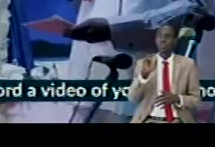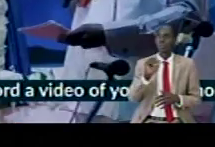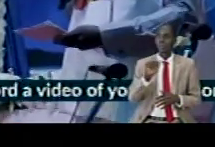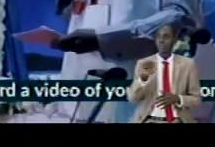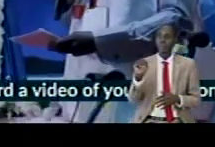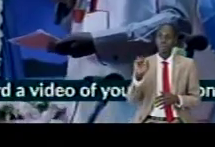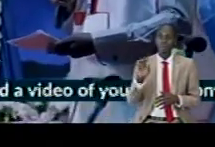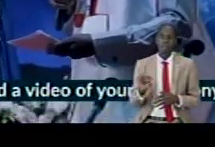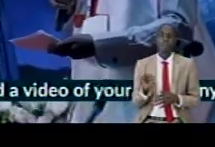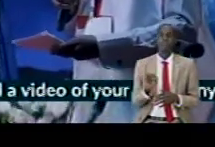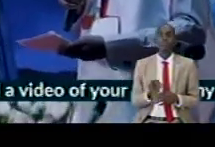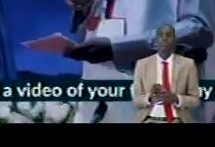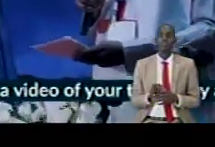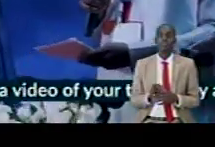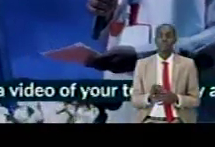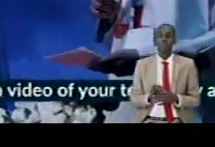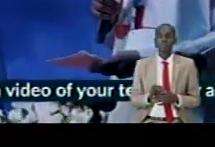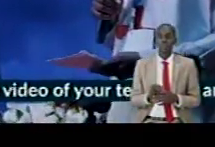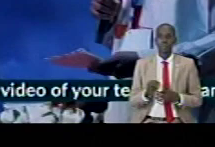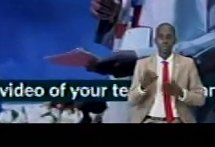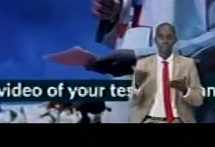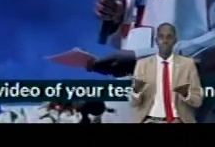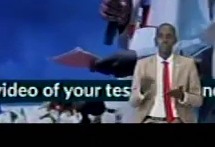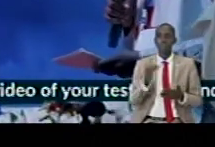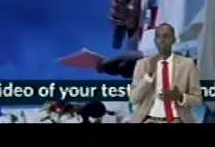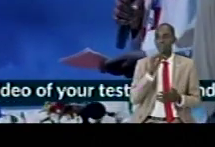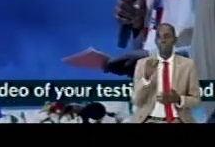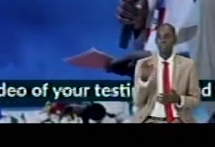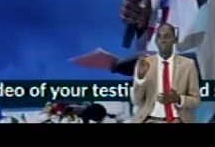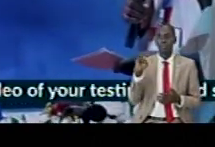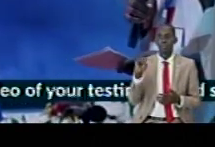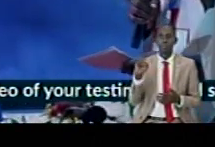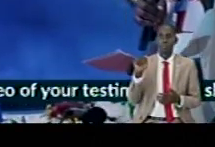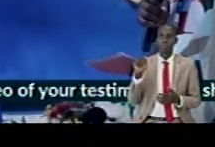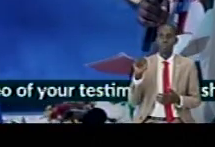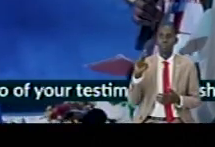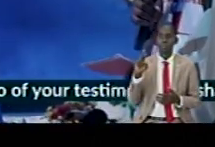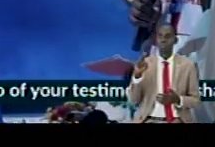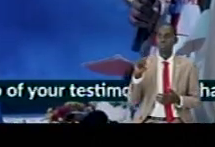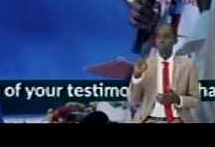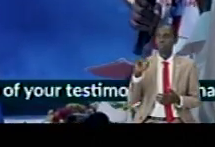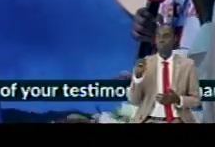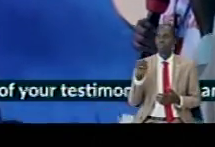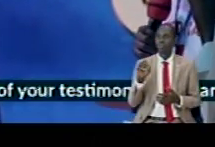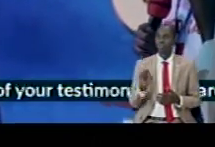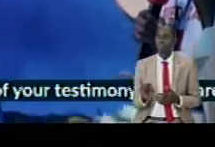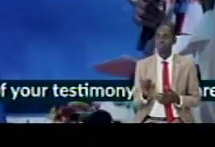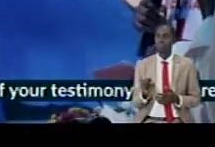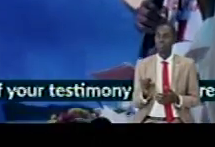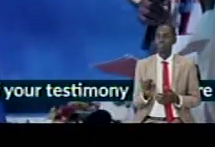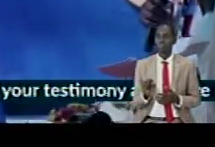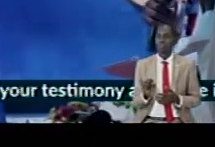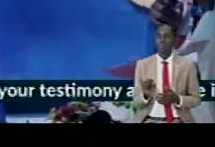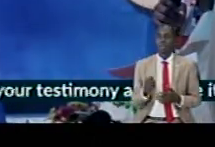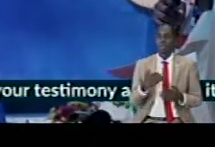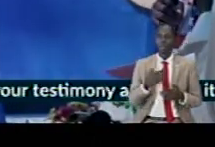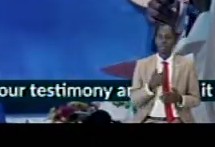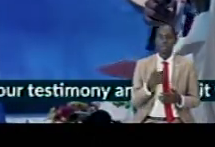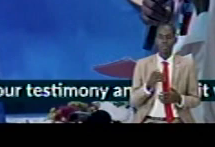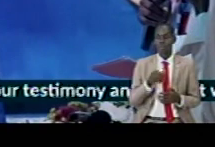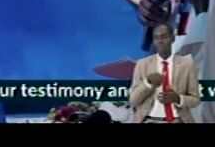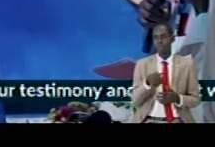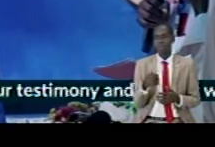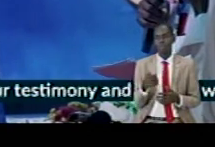Matthias Glory from Akure North. She had problem of ulcer and other